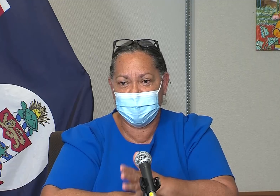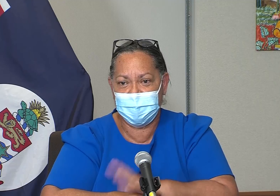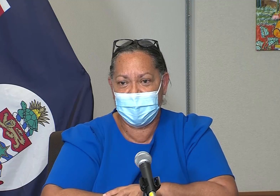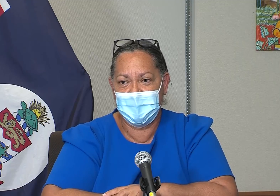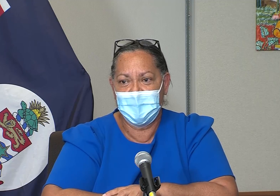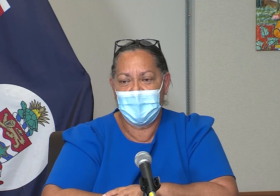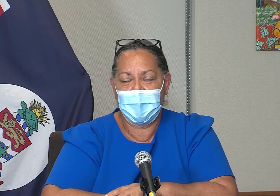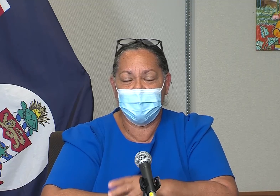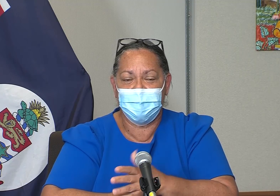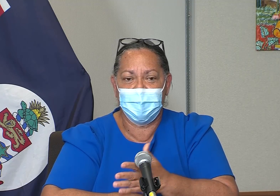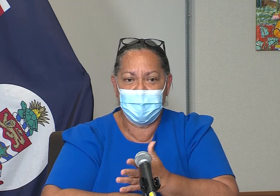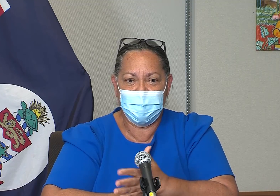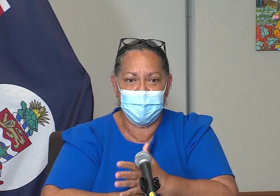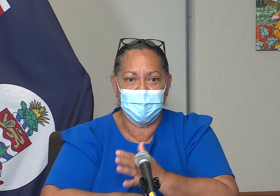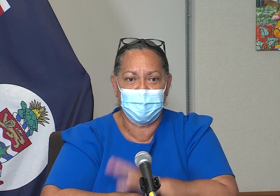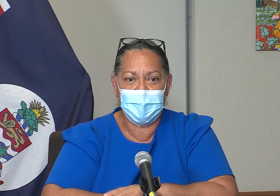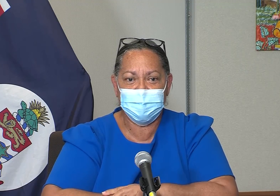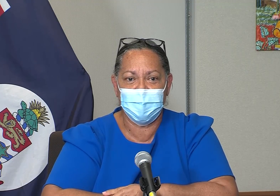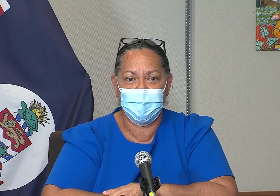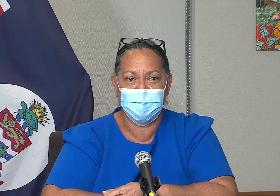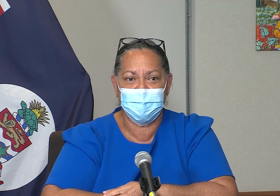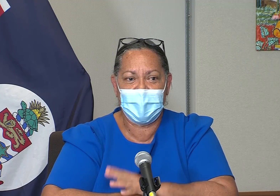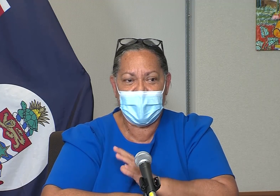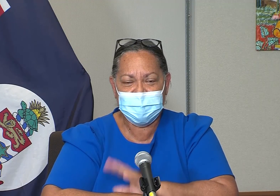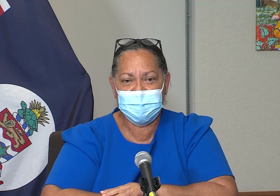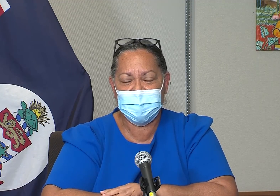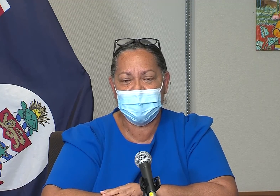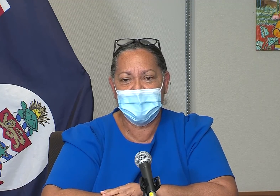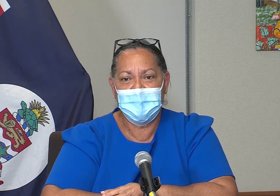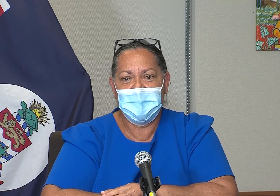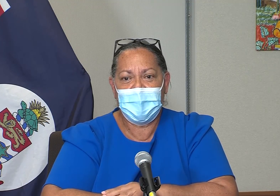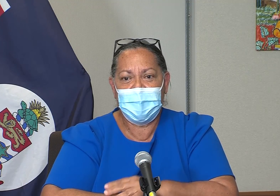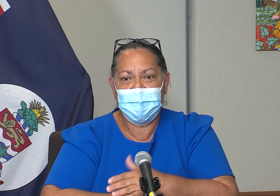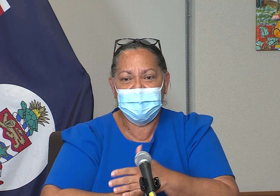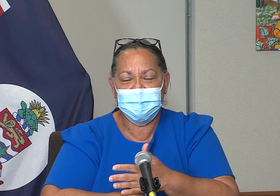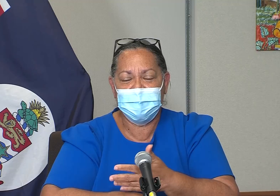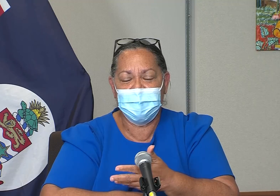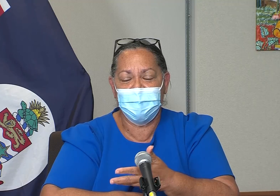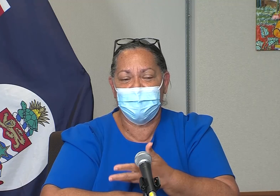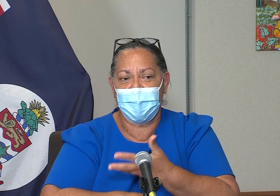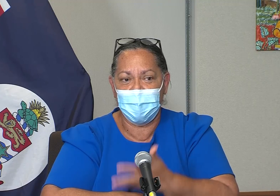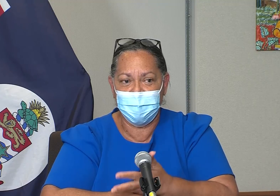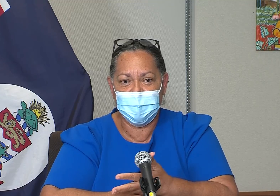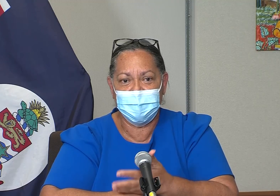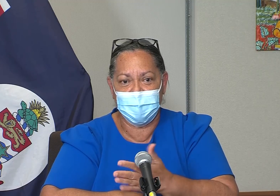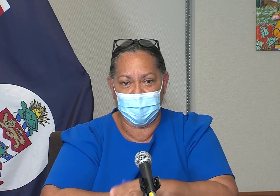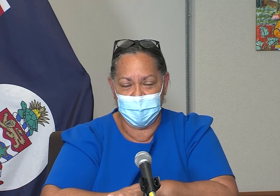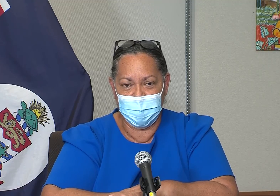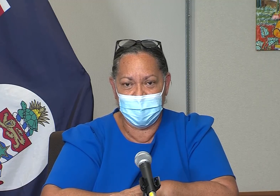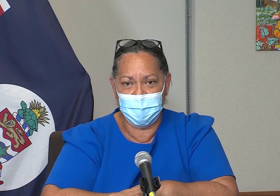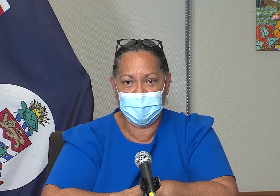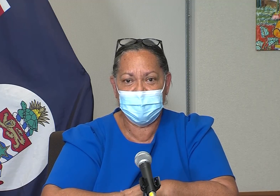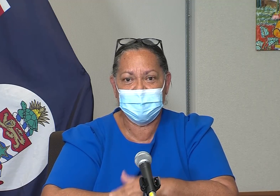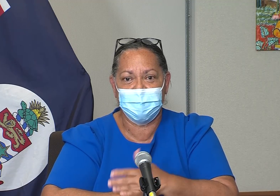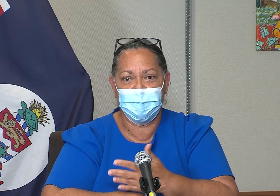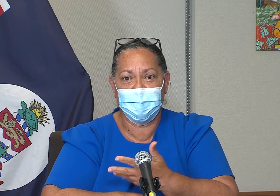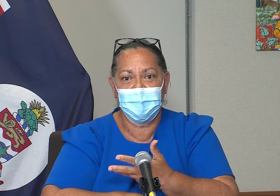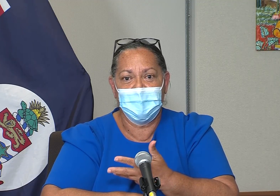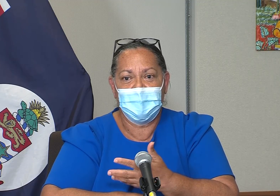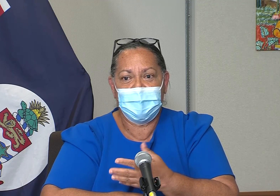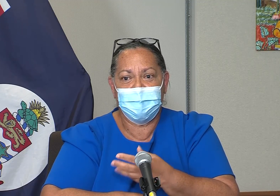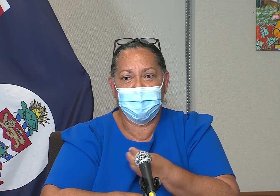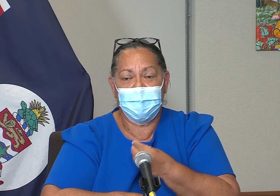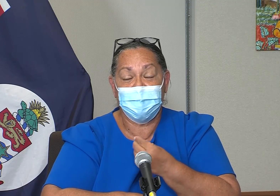later on tonight for the benefit of the press who may wish to access it. And it's an evolving document because of